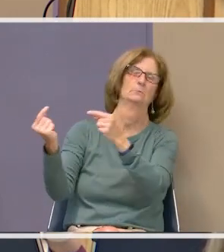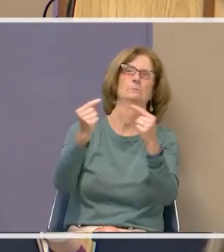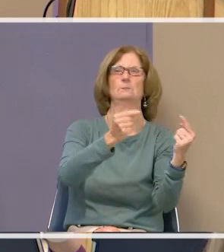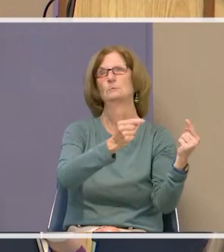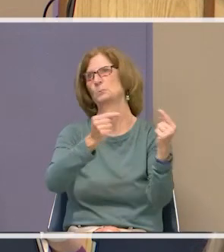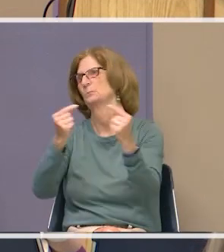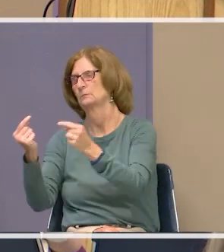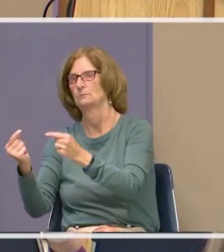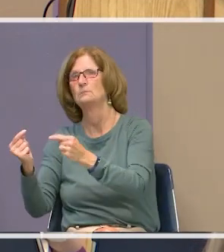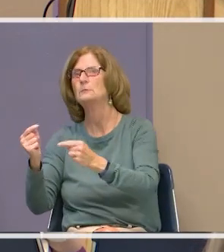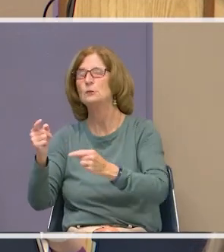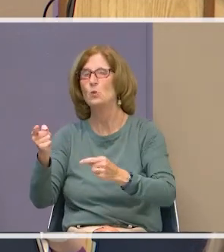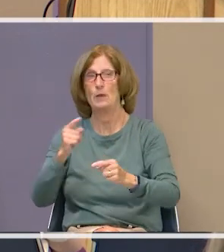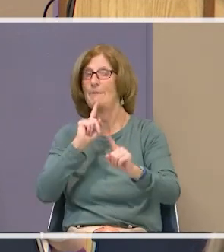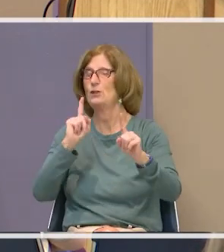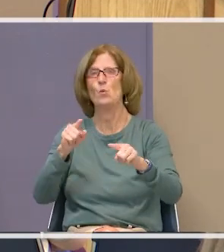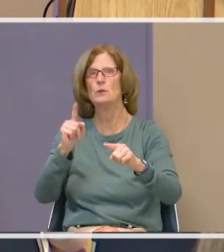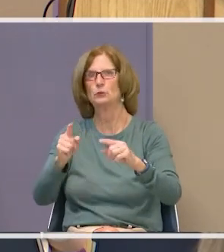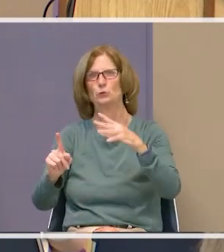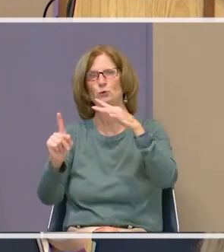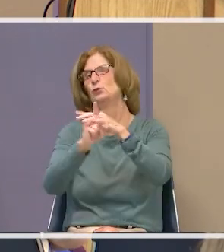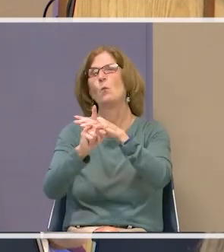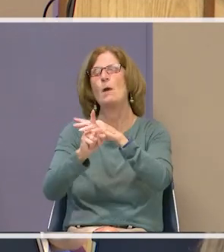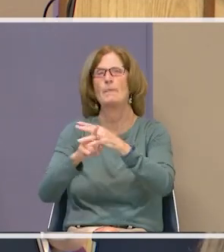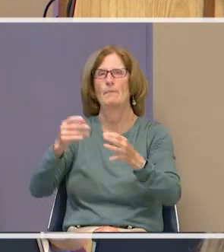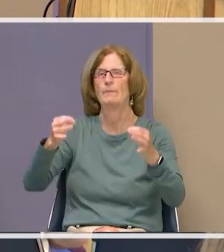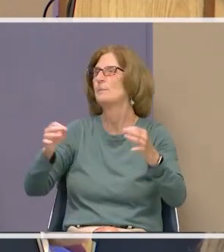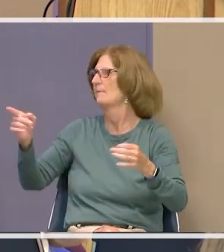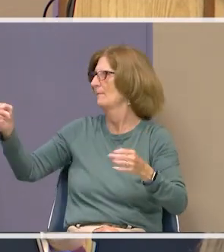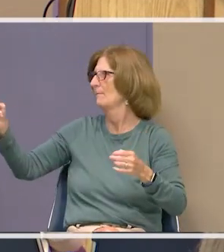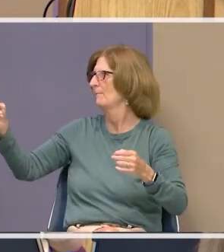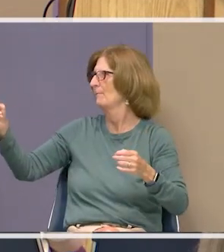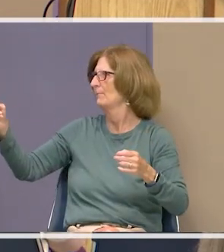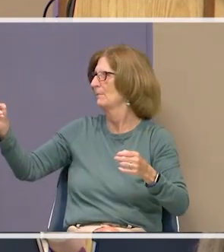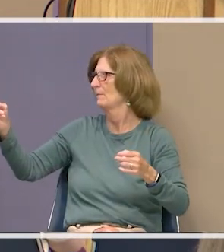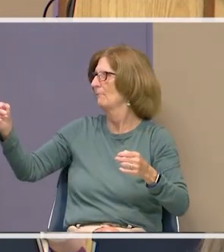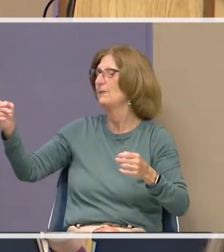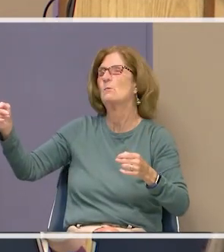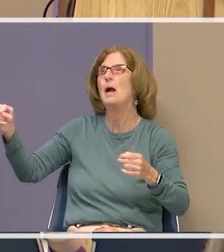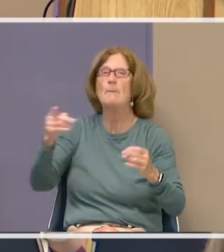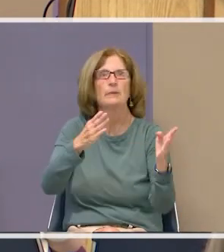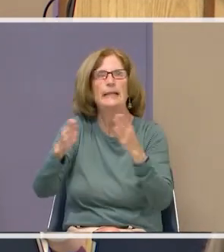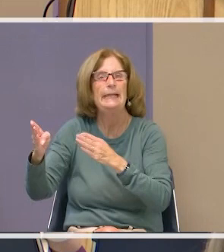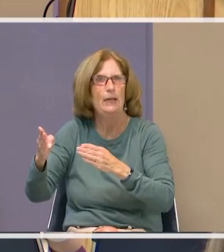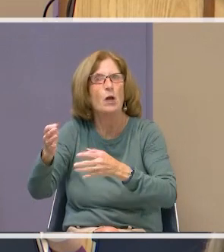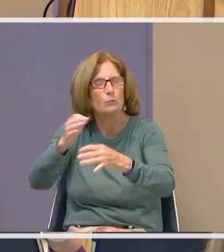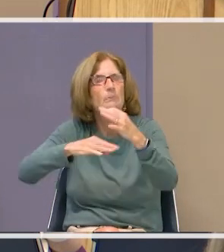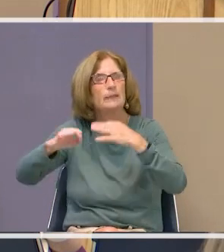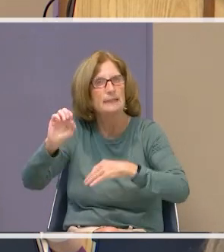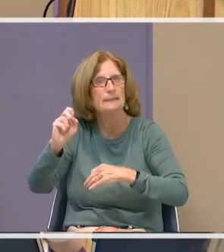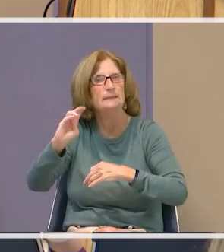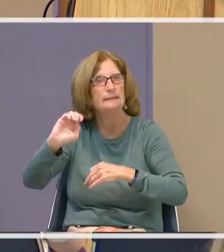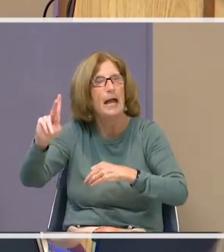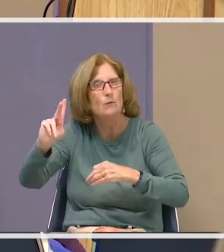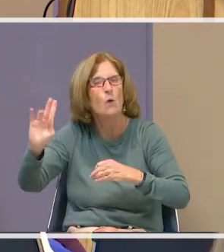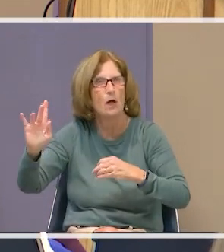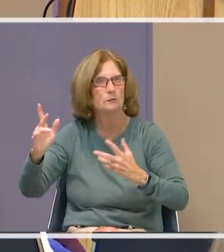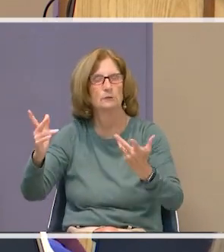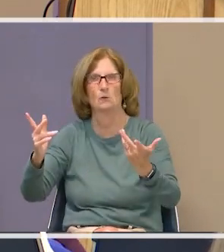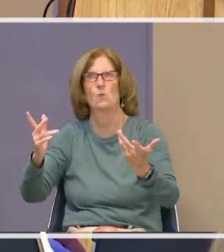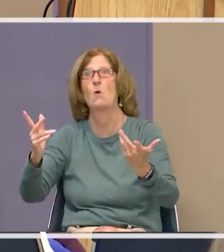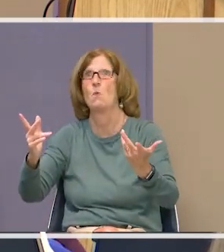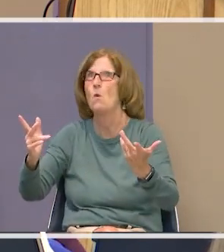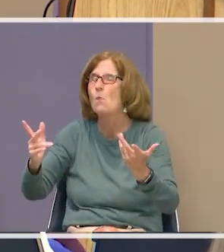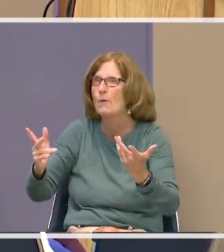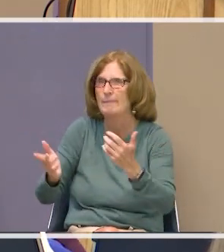notifications to attend court in 2 weeks. But Can you forward that to me? I would love to. So I'm planning on replacing some sidewalk in front of the Excellent. spot. So that answers that question. Yeah. But part